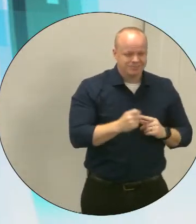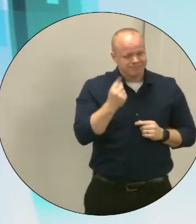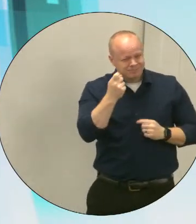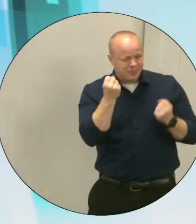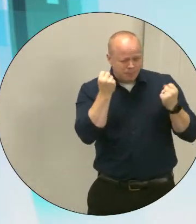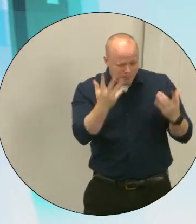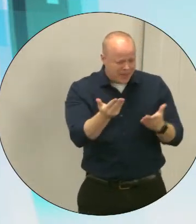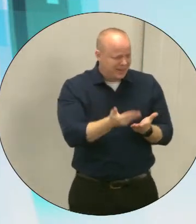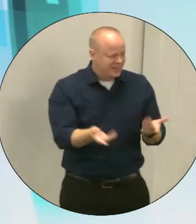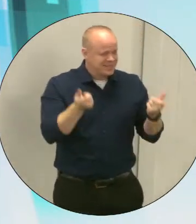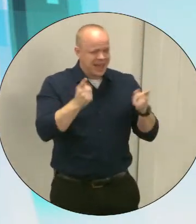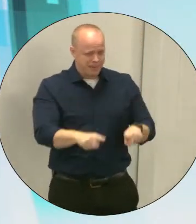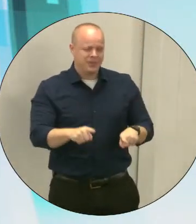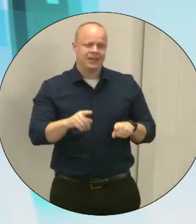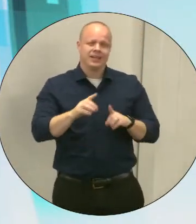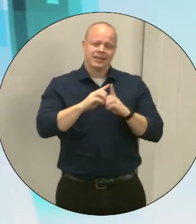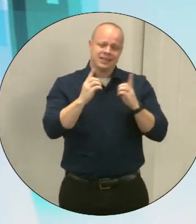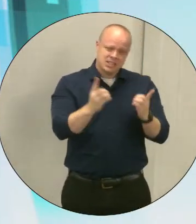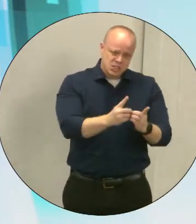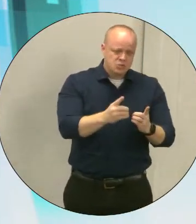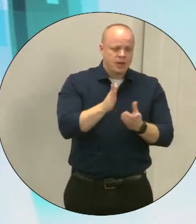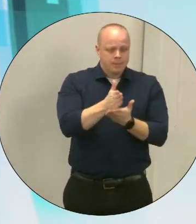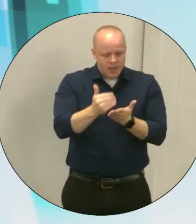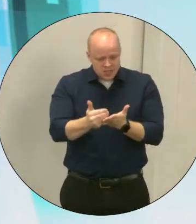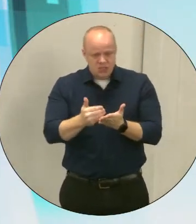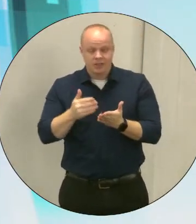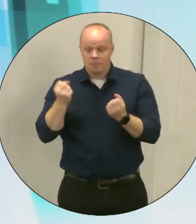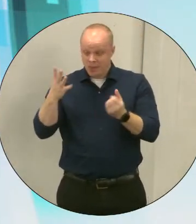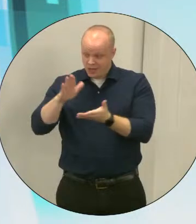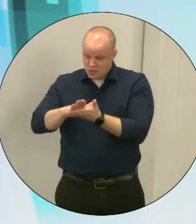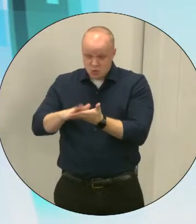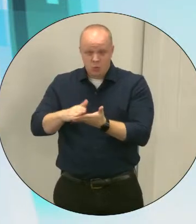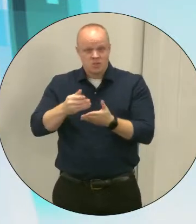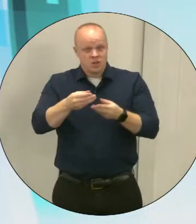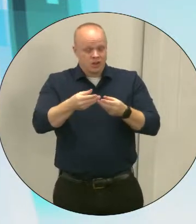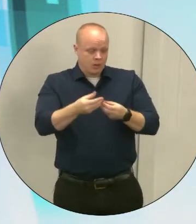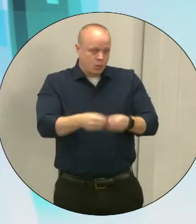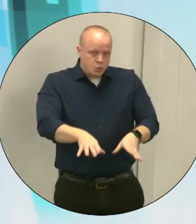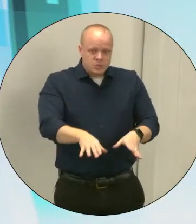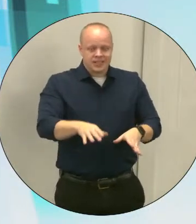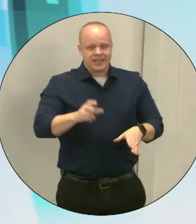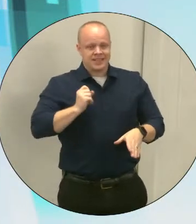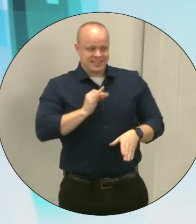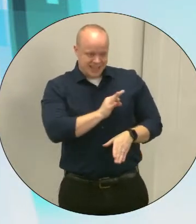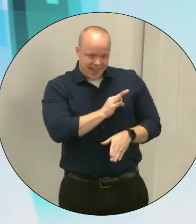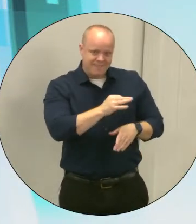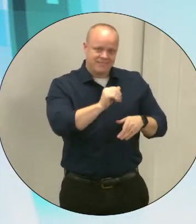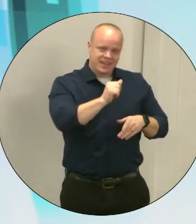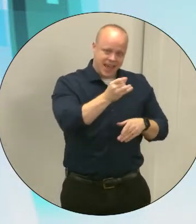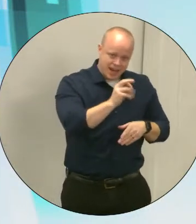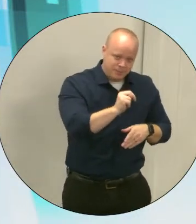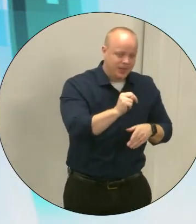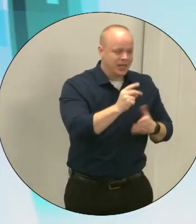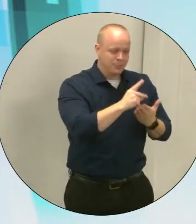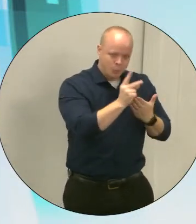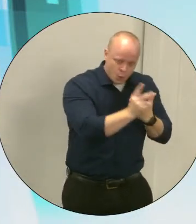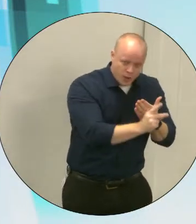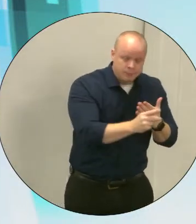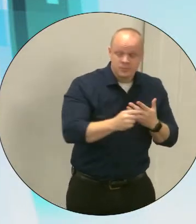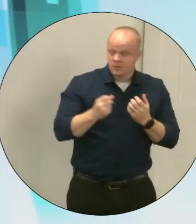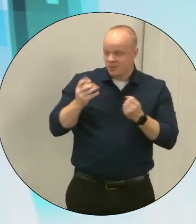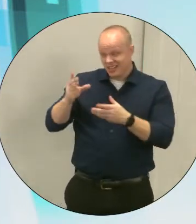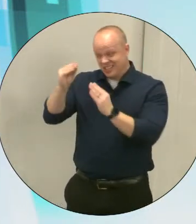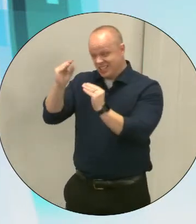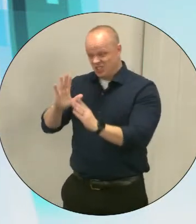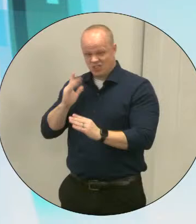with the budget. Many schools are losing staff and admin, and many students losing programs that they love. Performing arts teachers like myself are looking at record